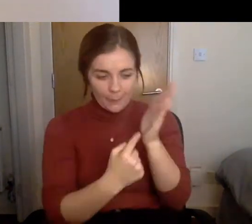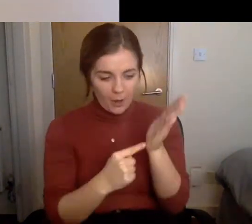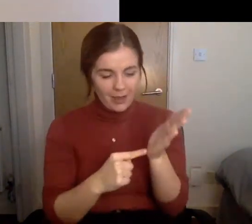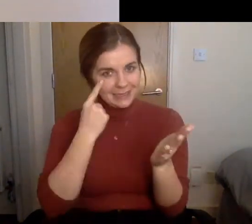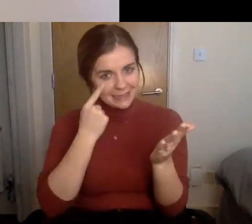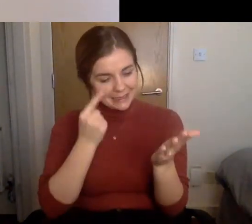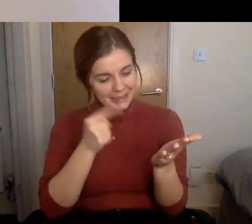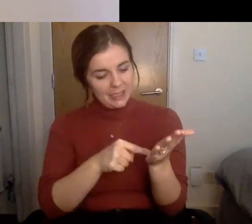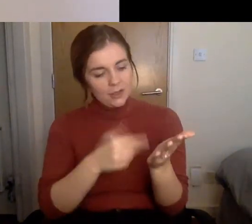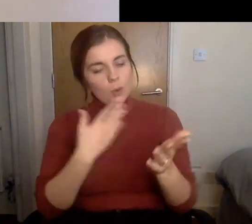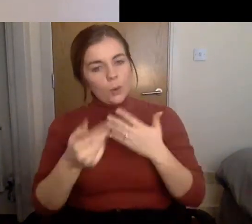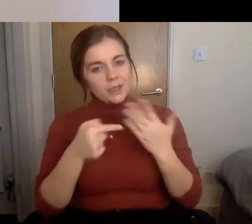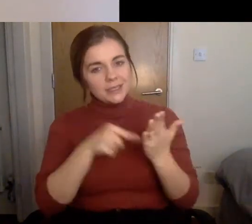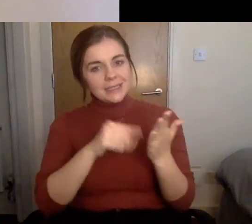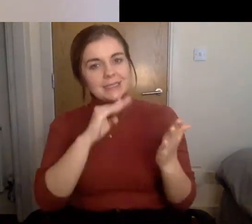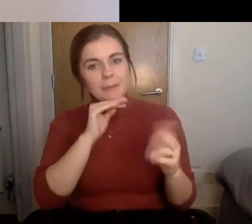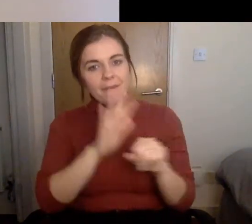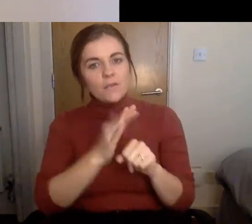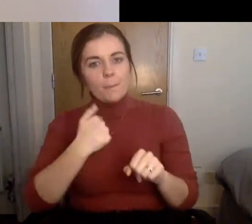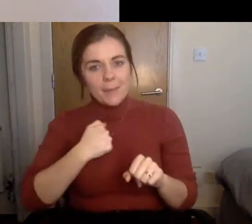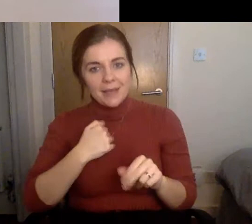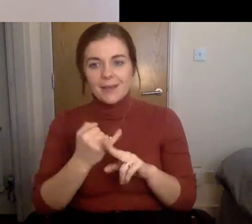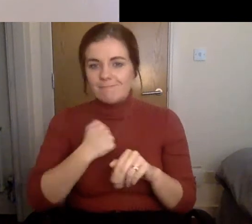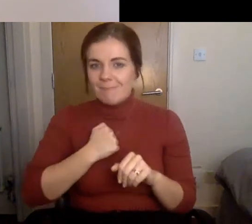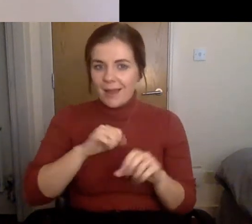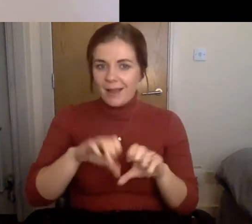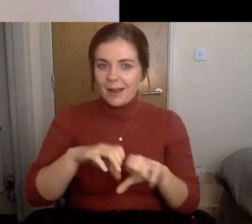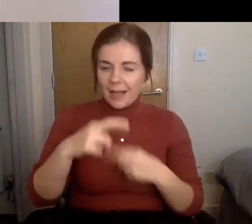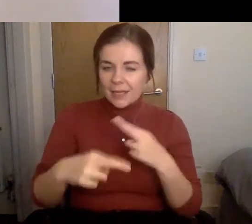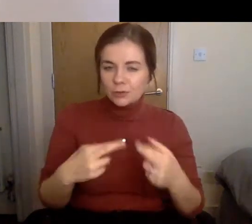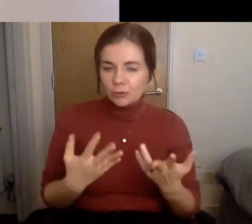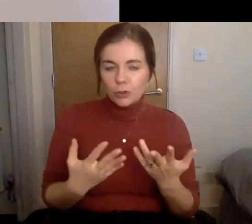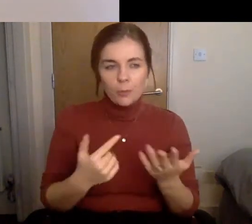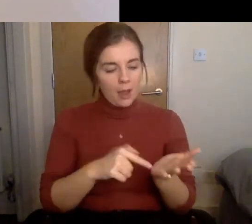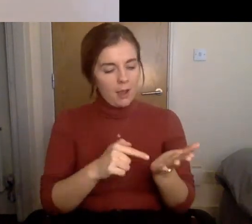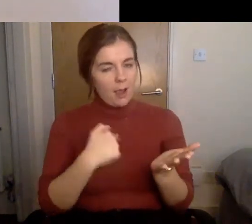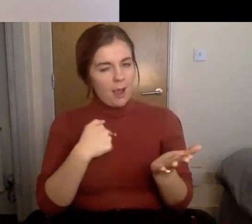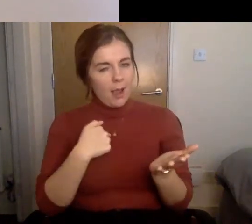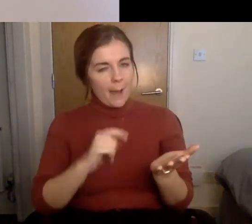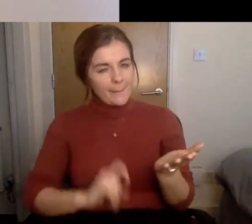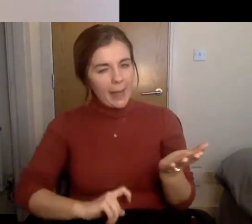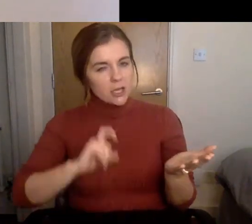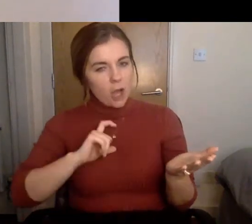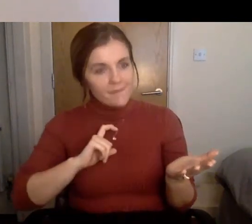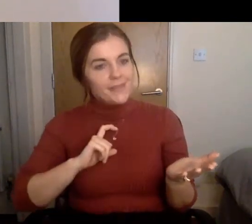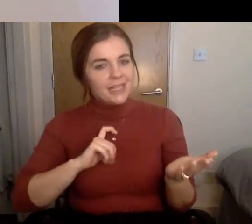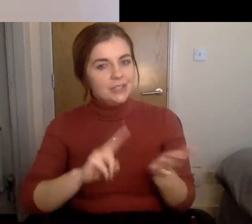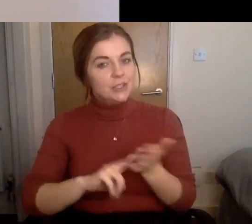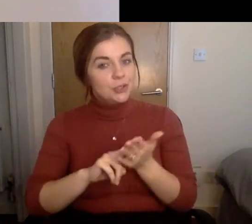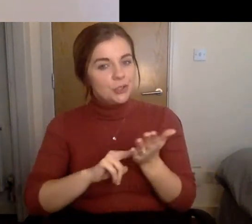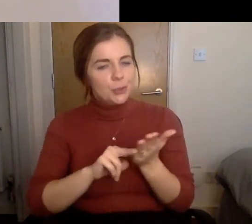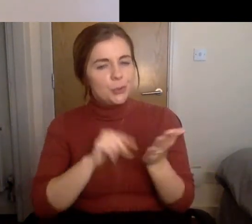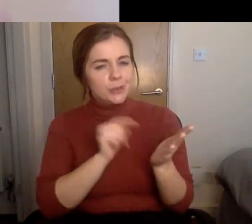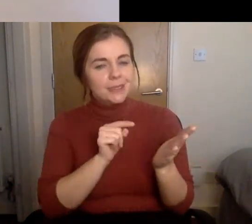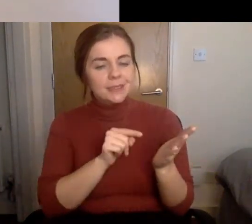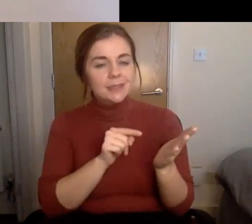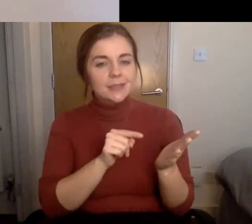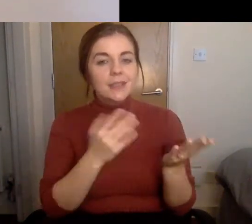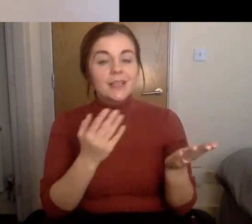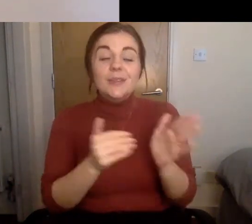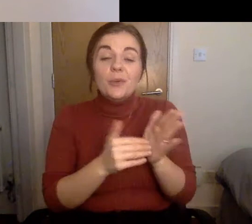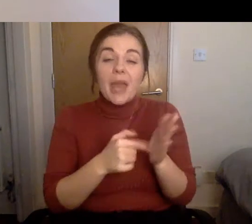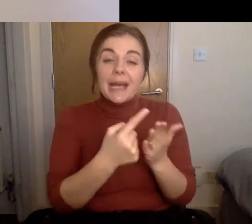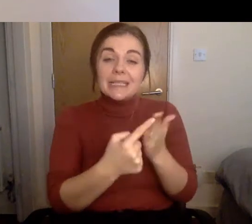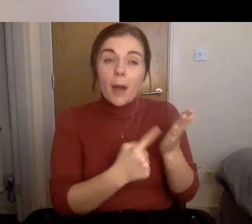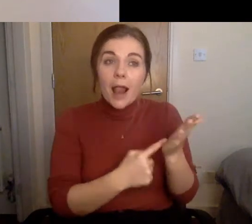me in my classroom? And again, how confident am I to do that? So policies, again,